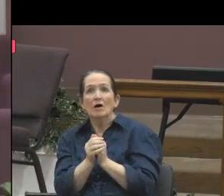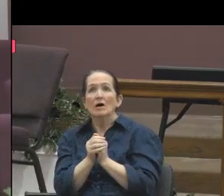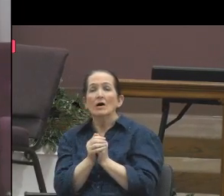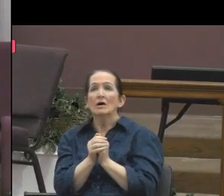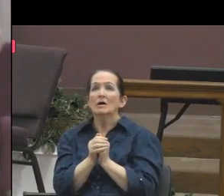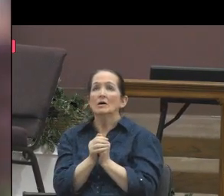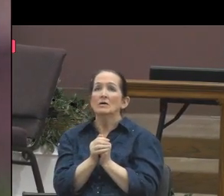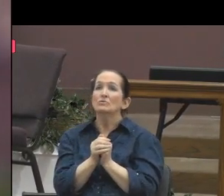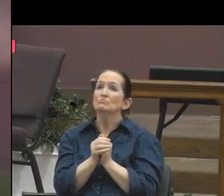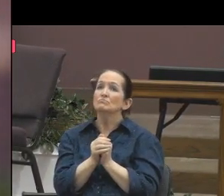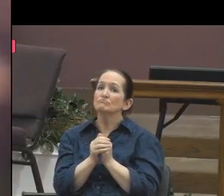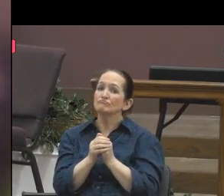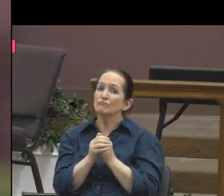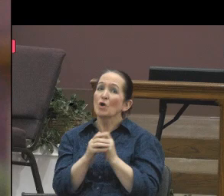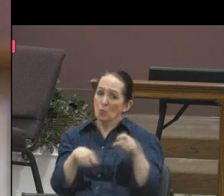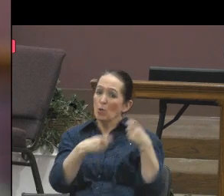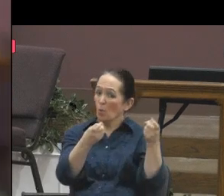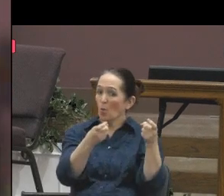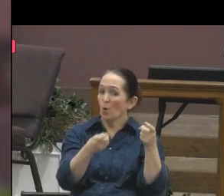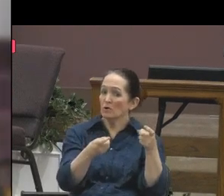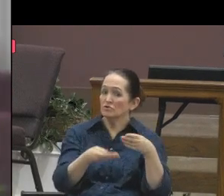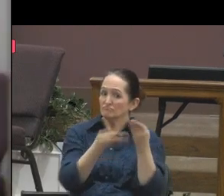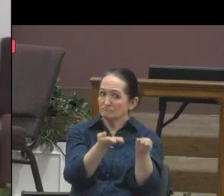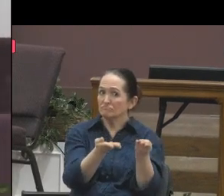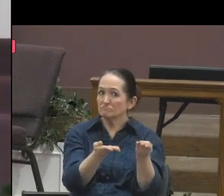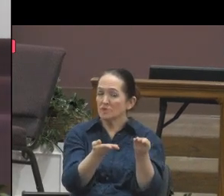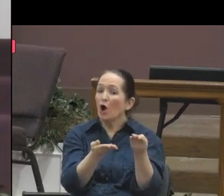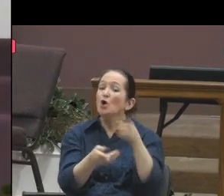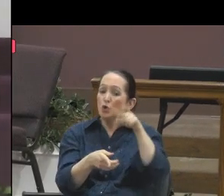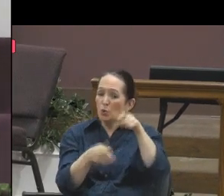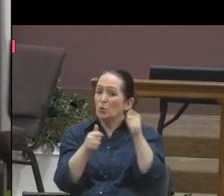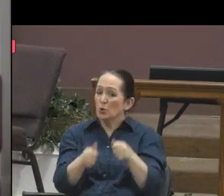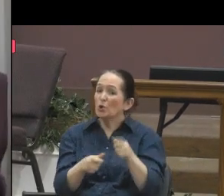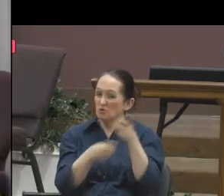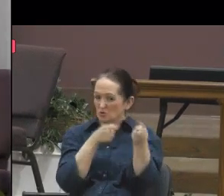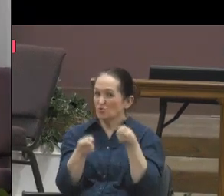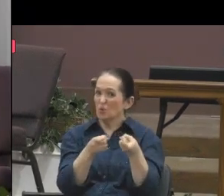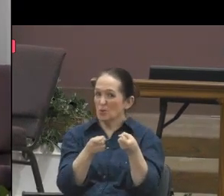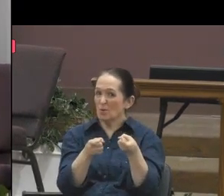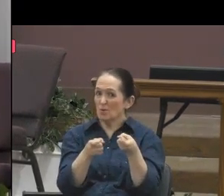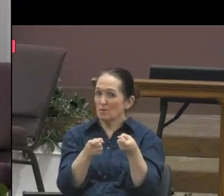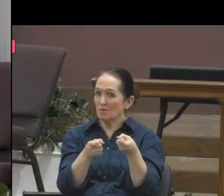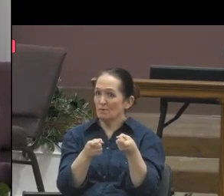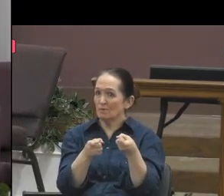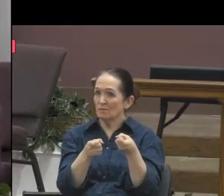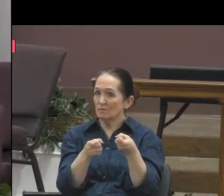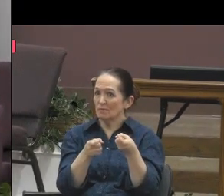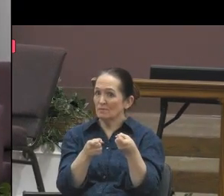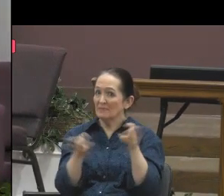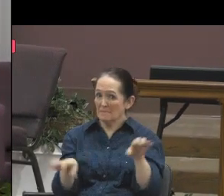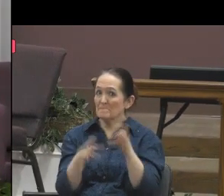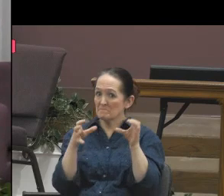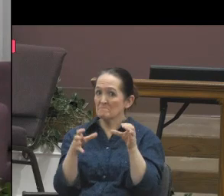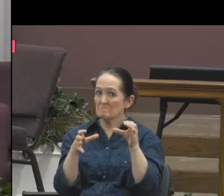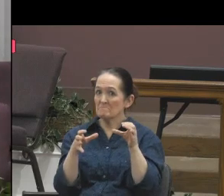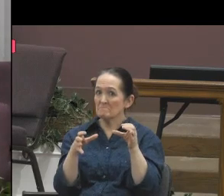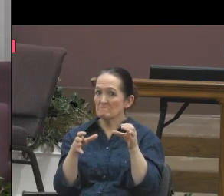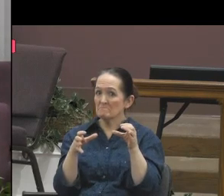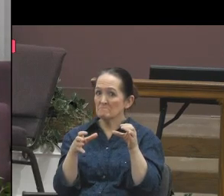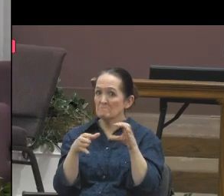were rewards that you could offer. And you could control the actions